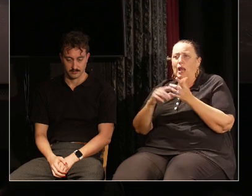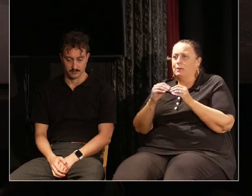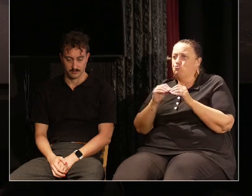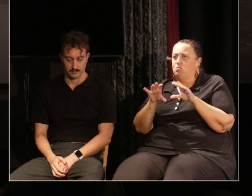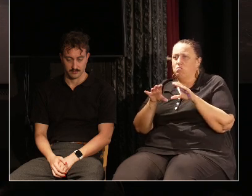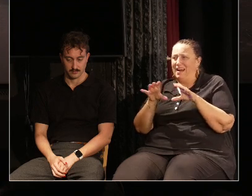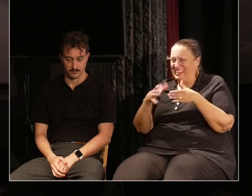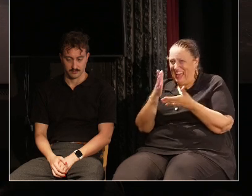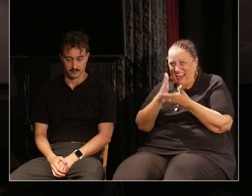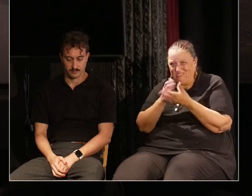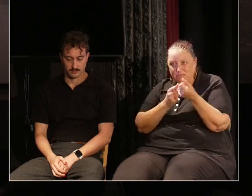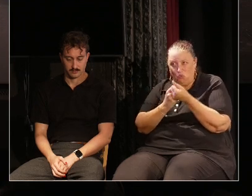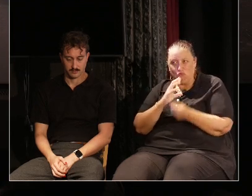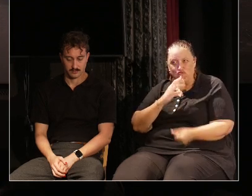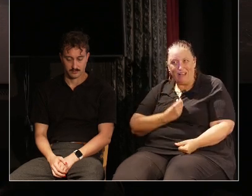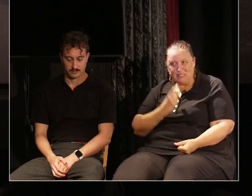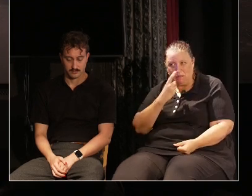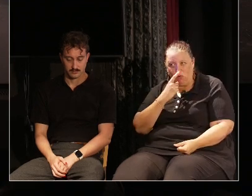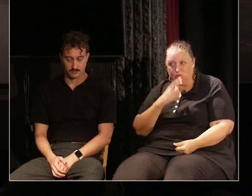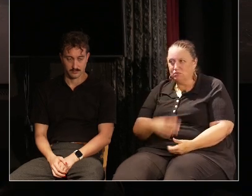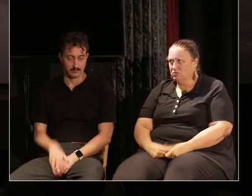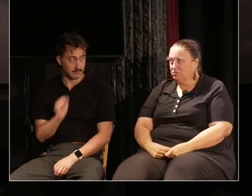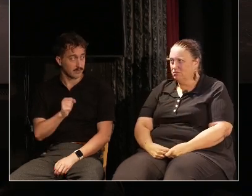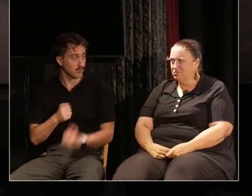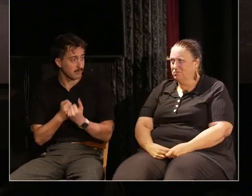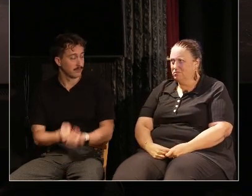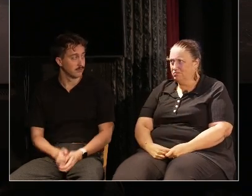support trans people or not. Well, we do. It was...